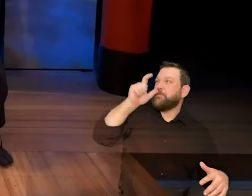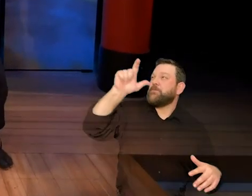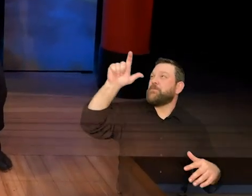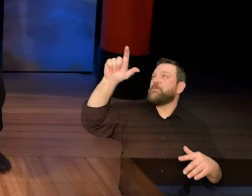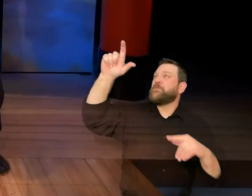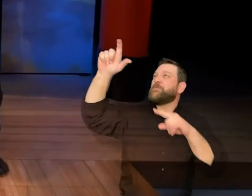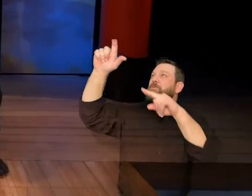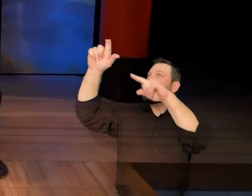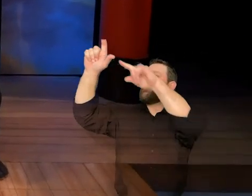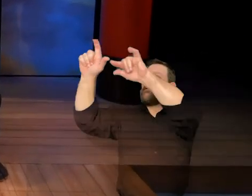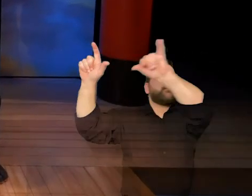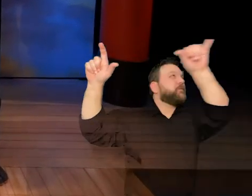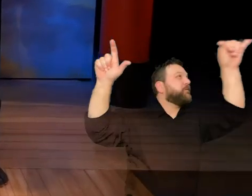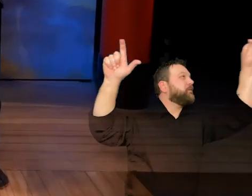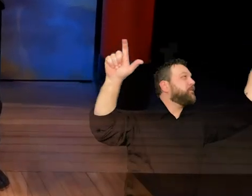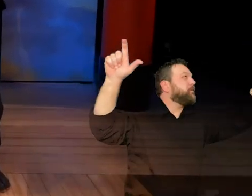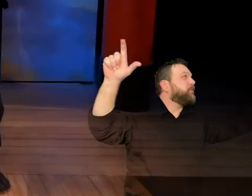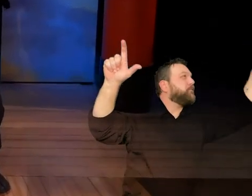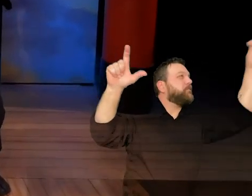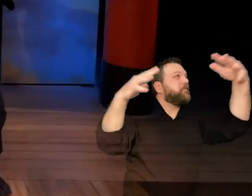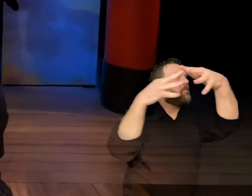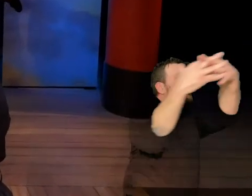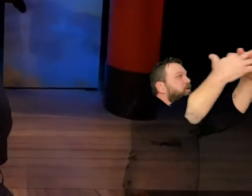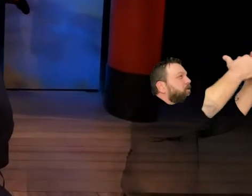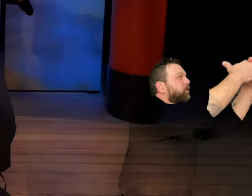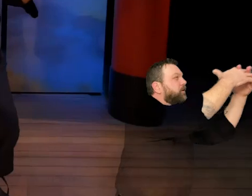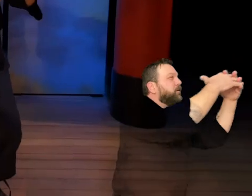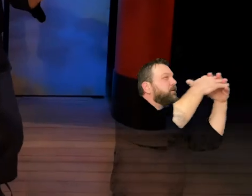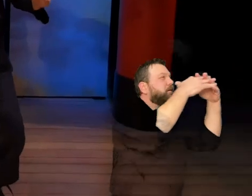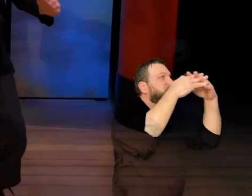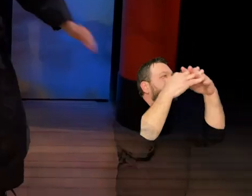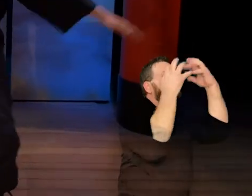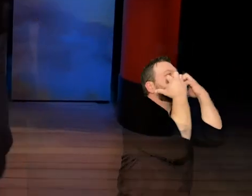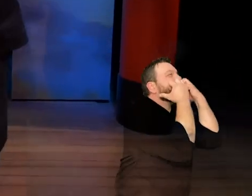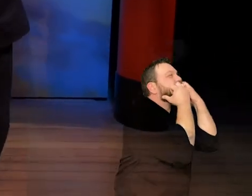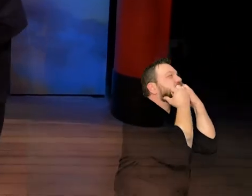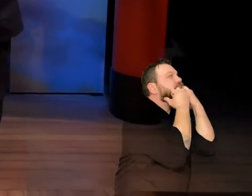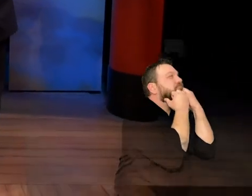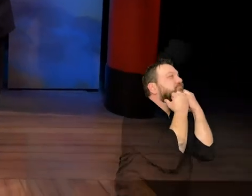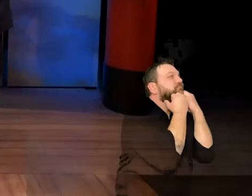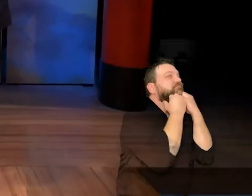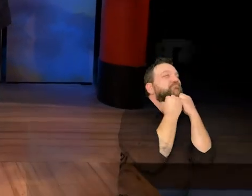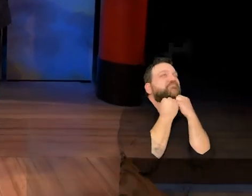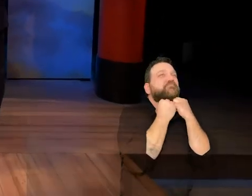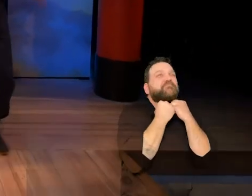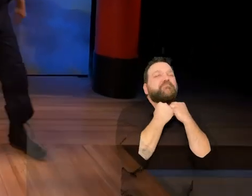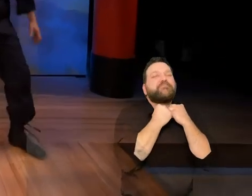washing yesterday away as my lady does. America,